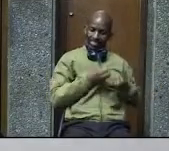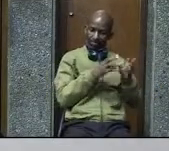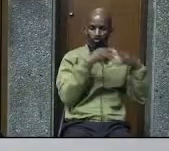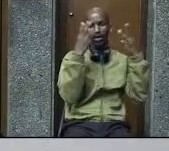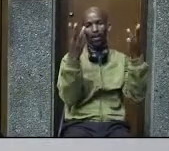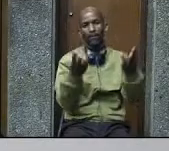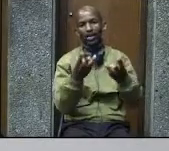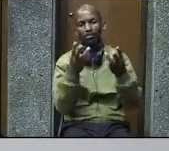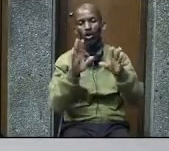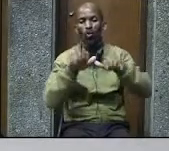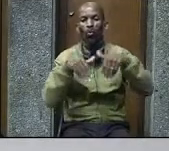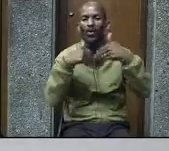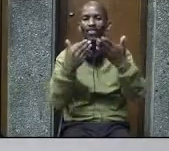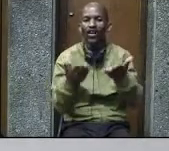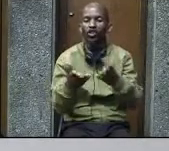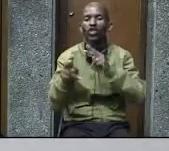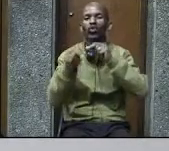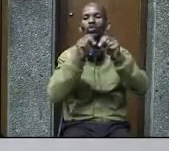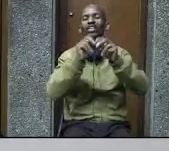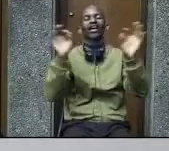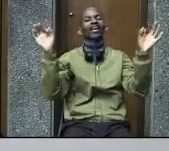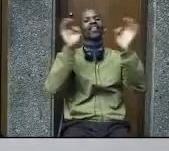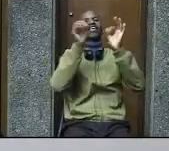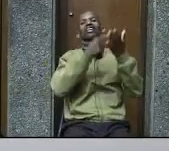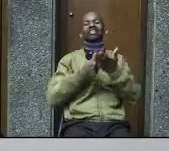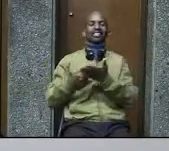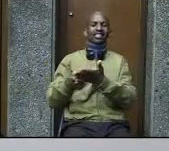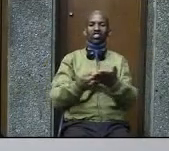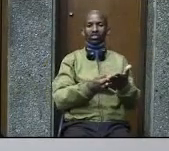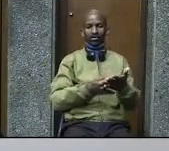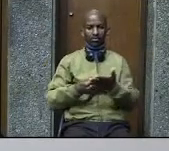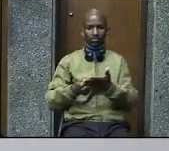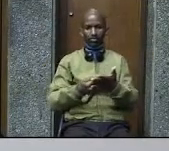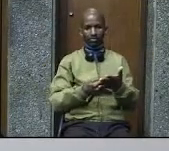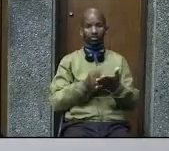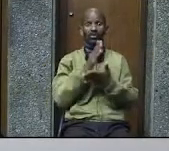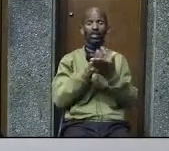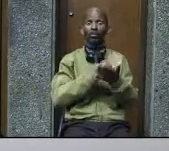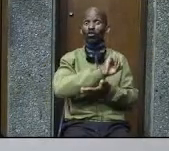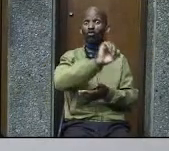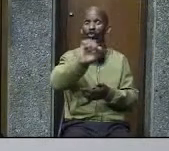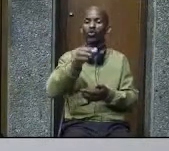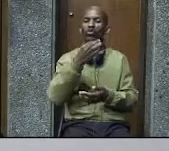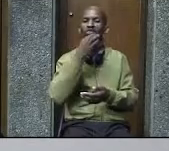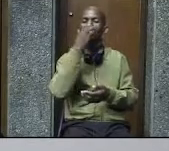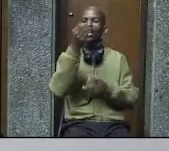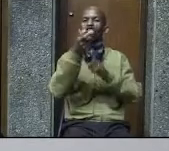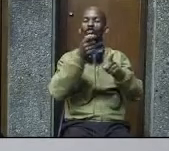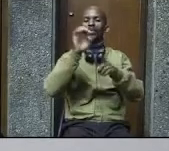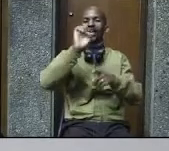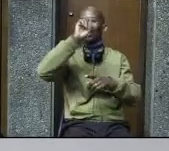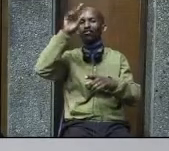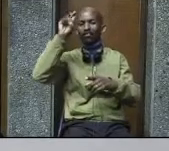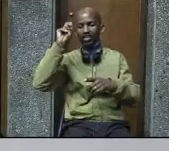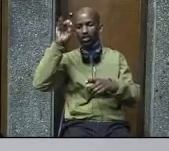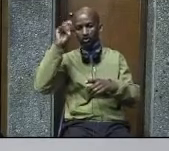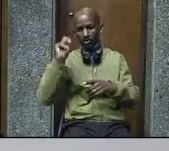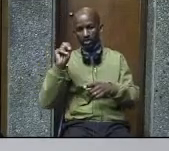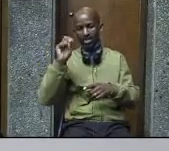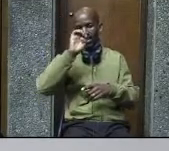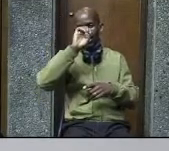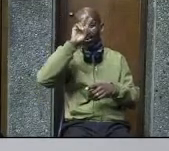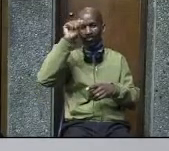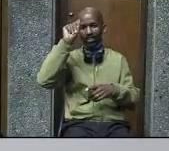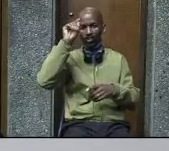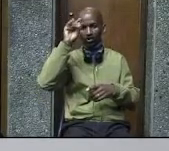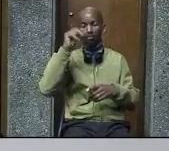people. Without no negotiation, no discussion, nothing. Some of you, we are saying you are from Everton. Everton that